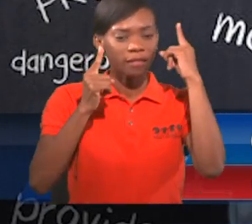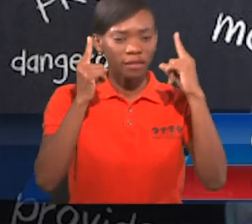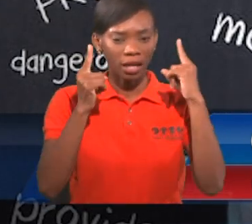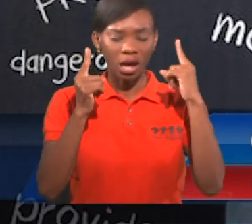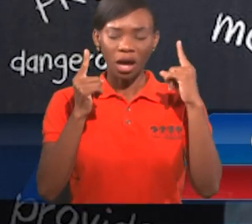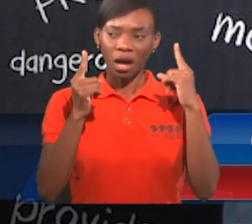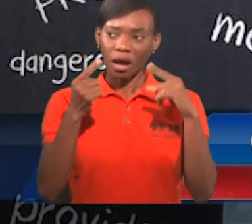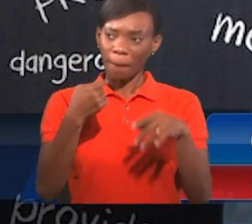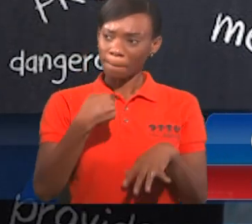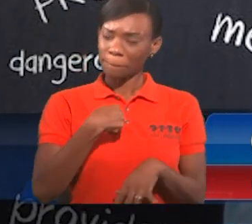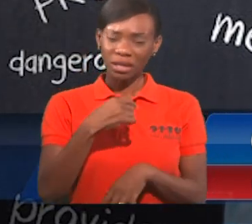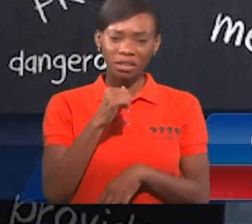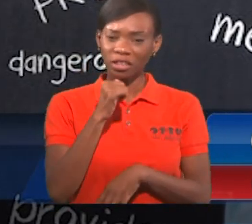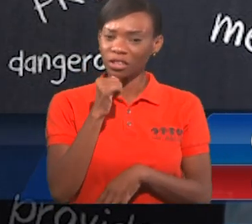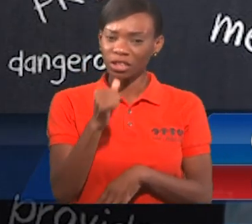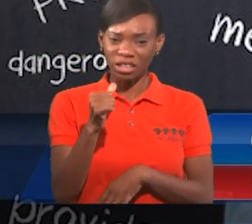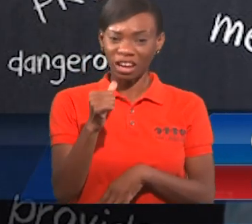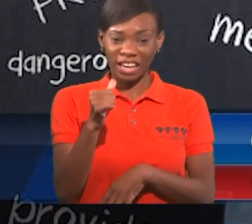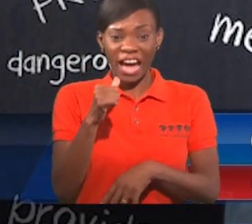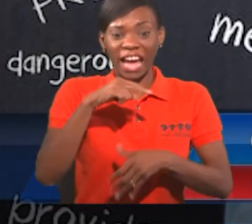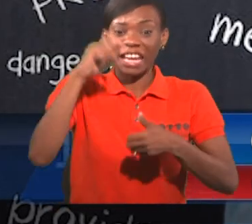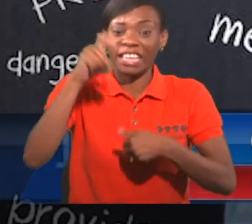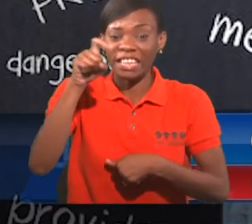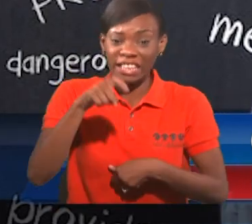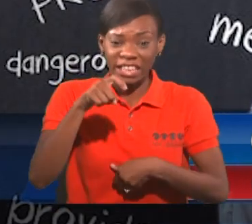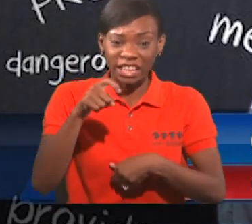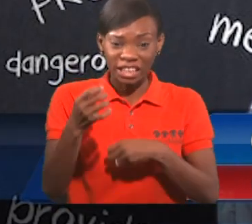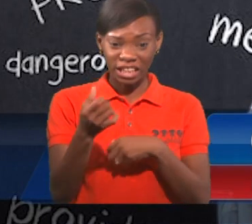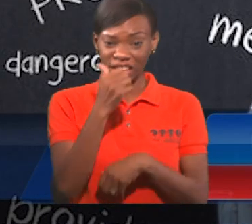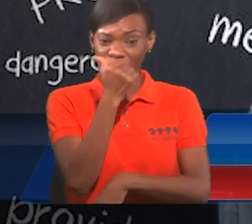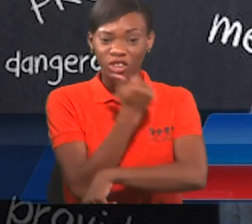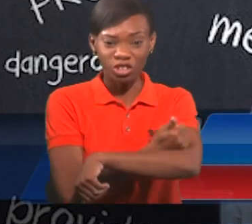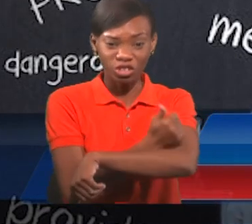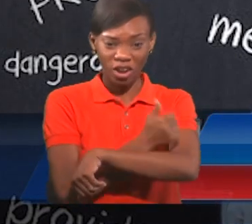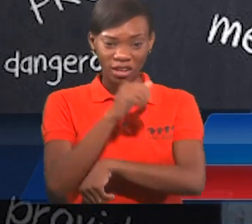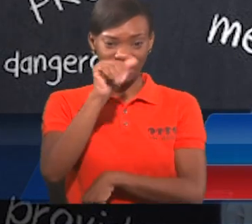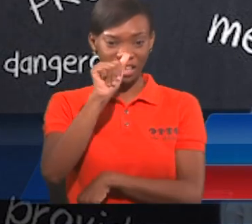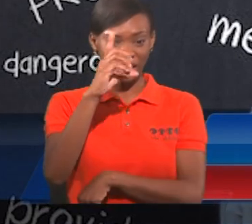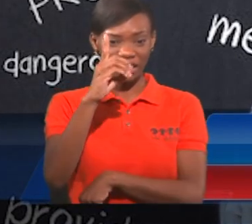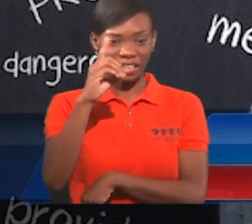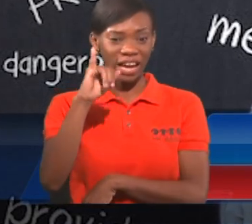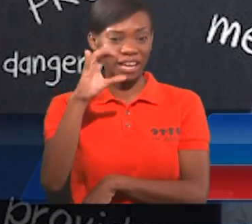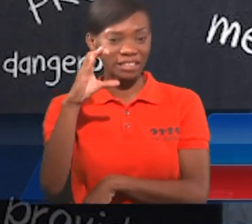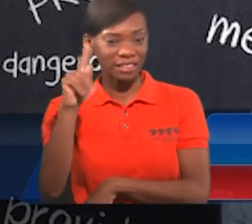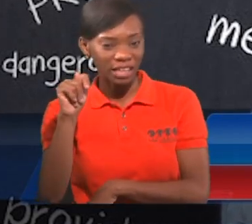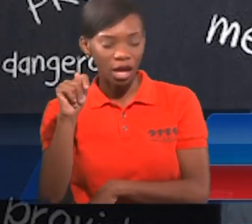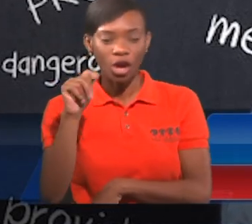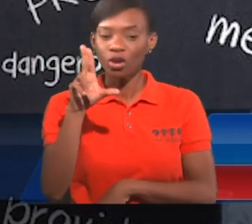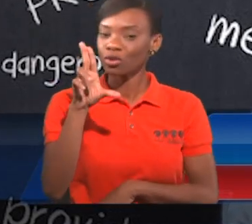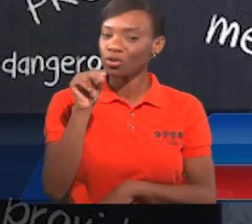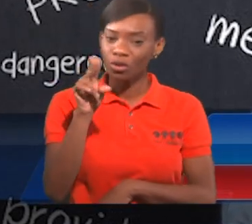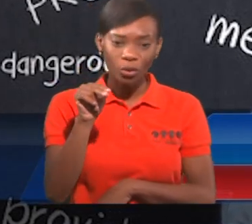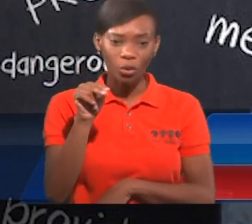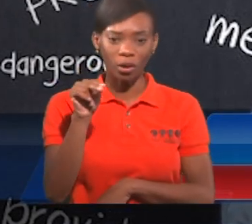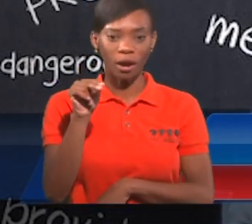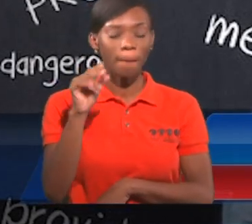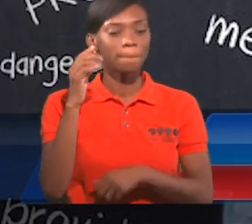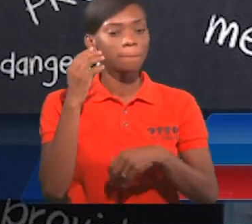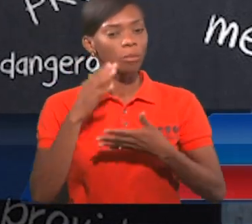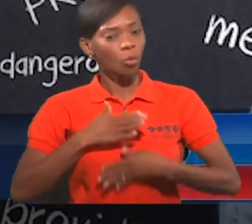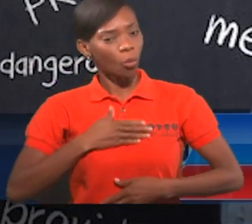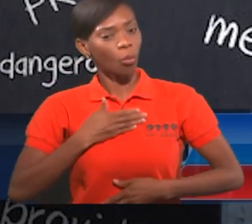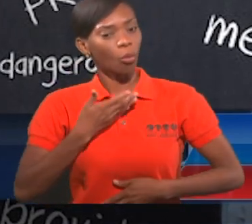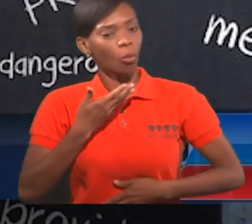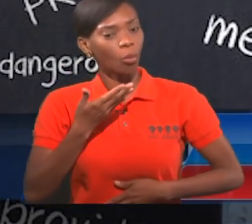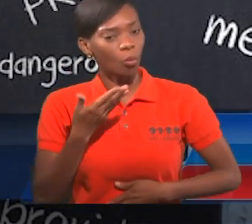am abusing a substance for a particular reason, and therefore a lot of times I find people are more willing to receive treatment. So